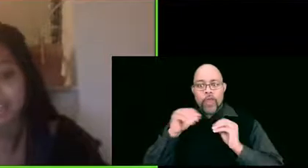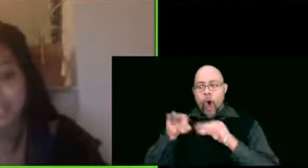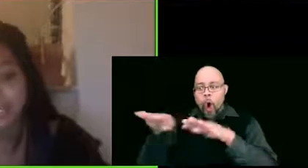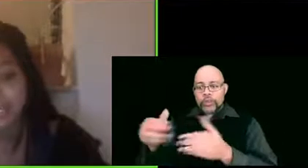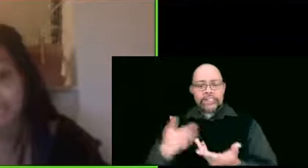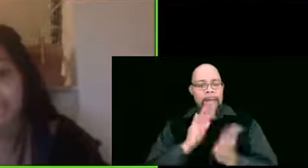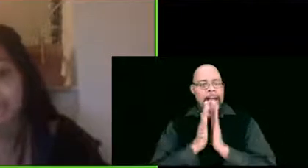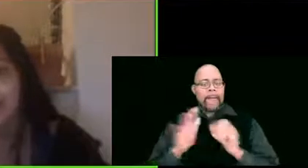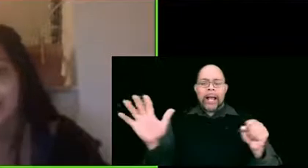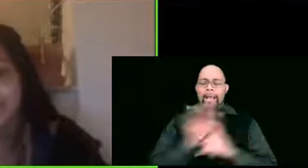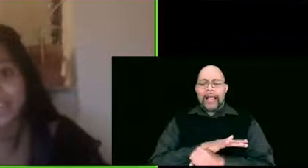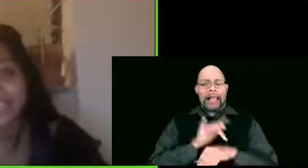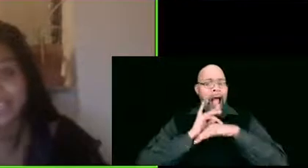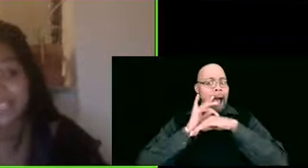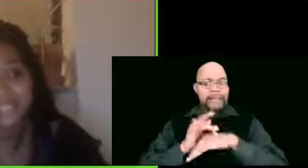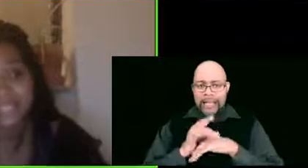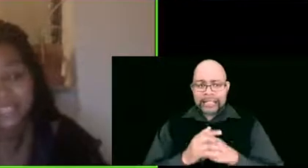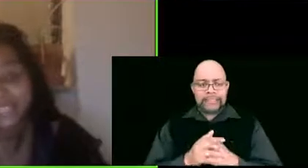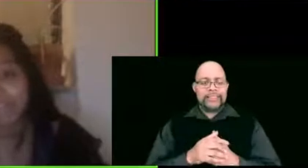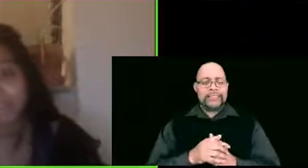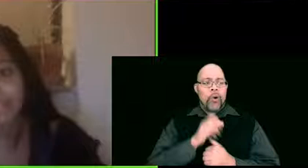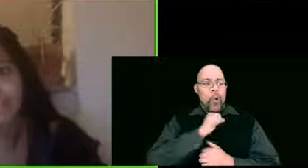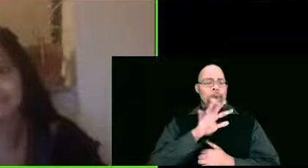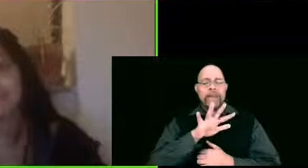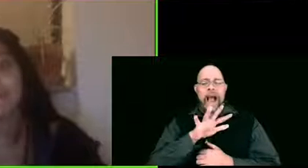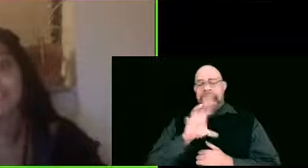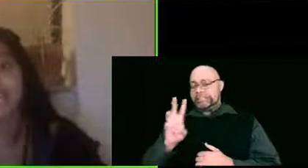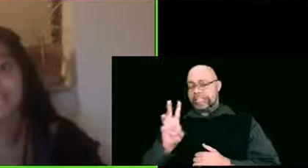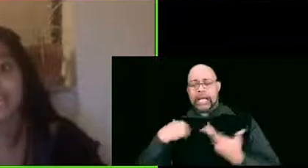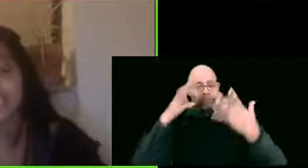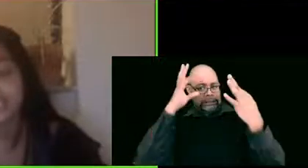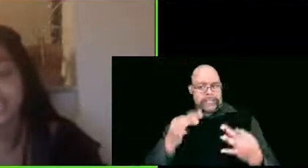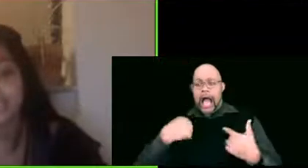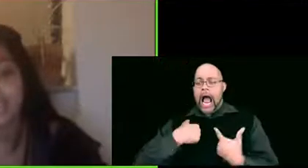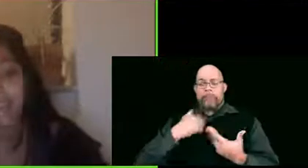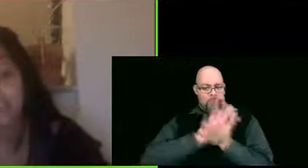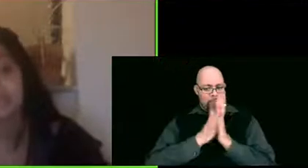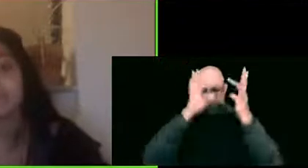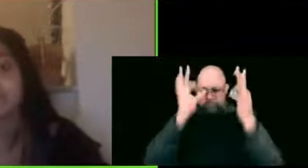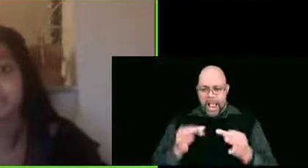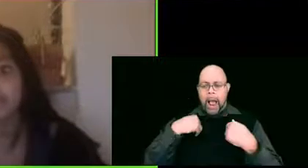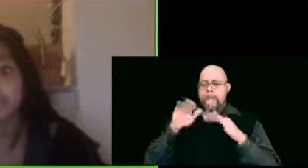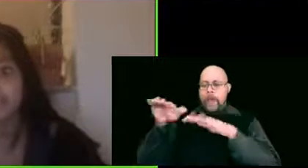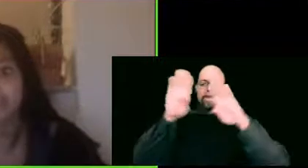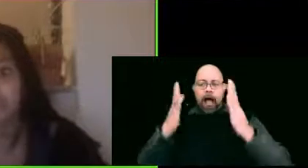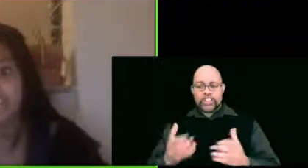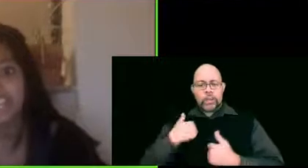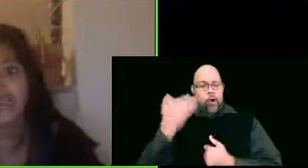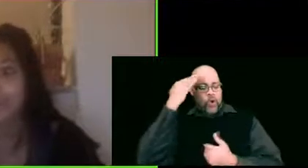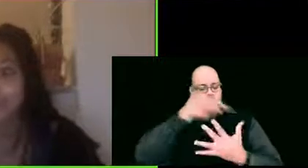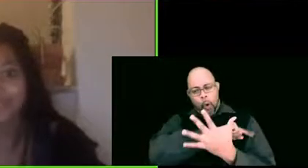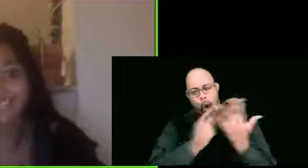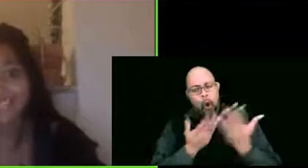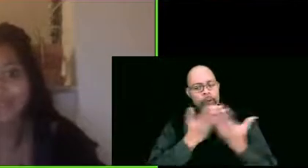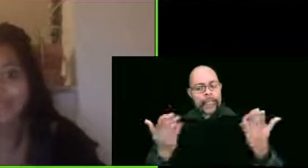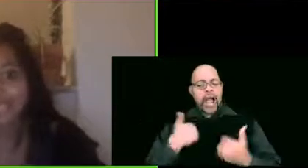curiosity about our oceans and became completely fixated. So from the age of about 5 or 6, I had decided that I was going to be a marine biologist. I wanted to